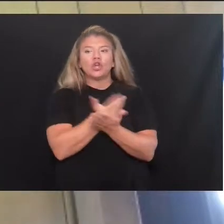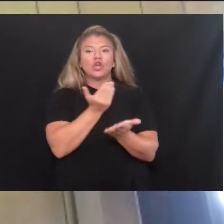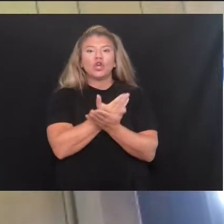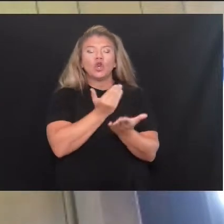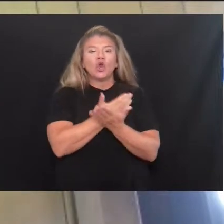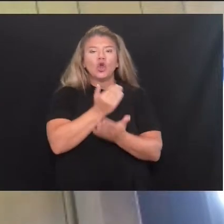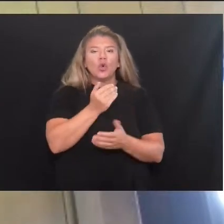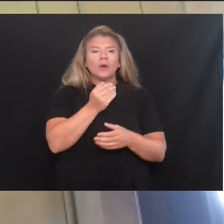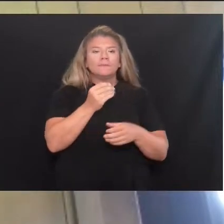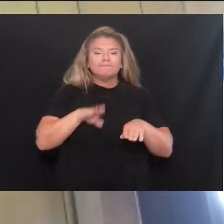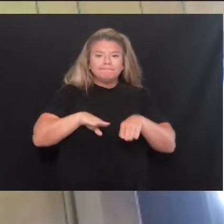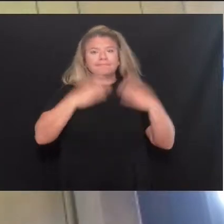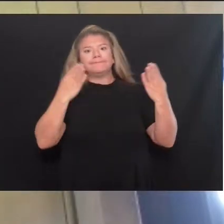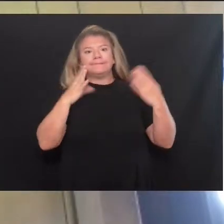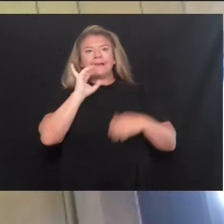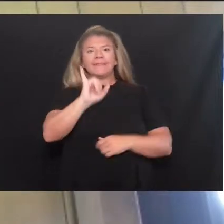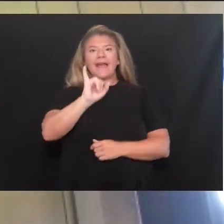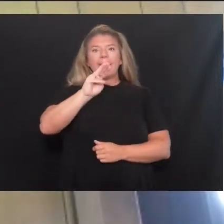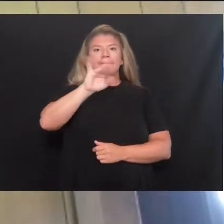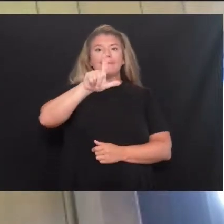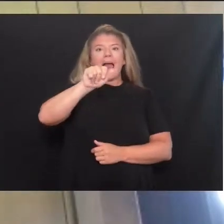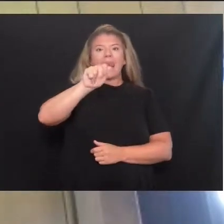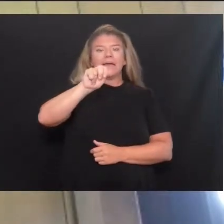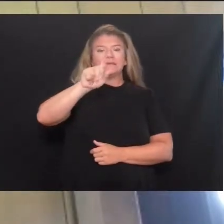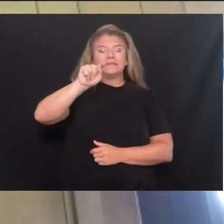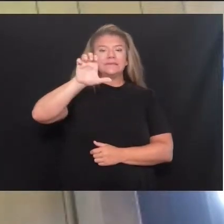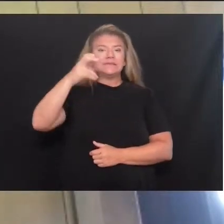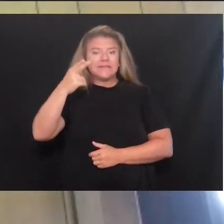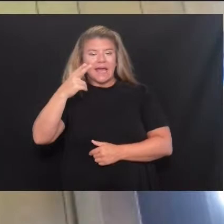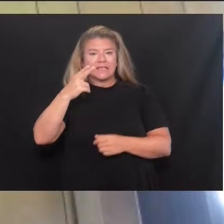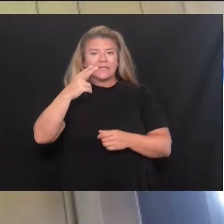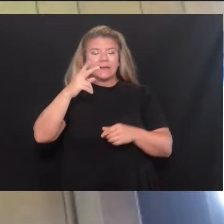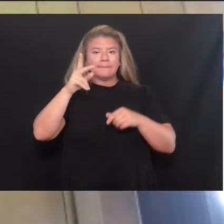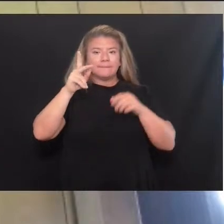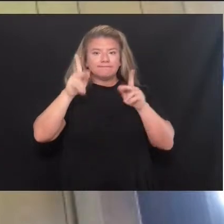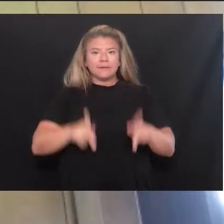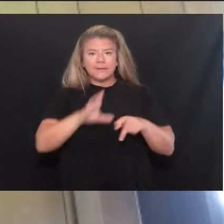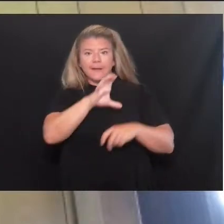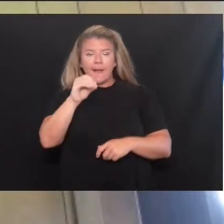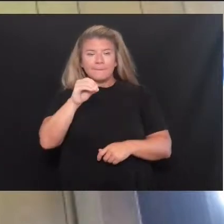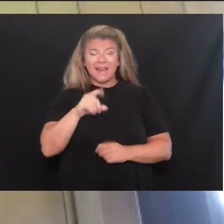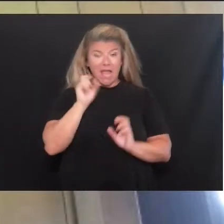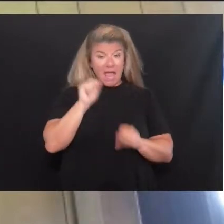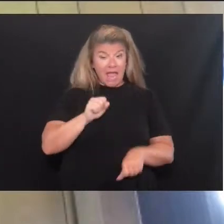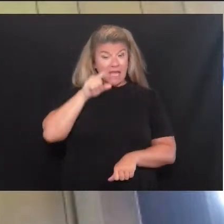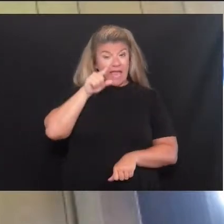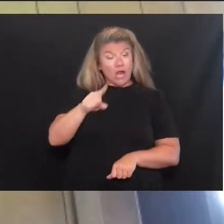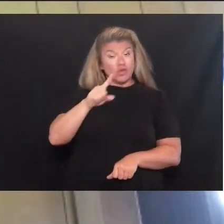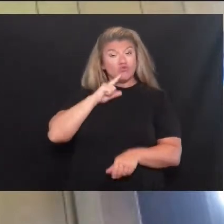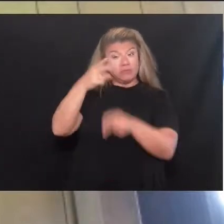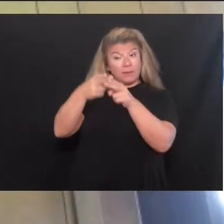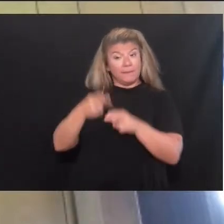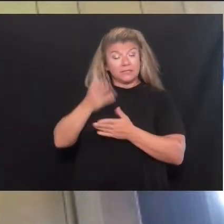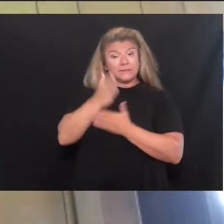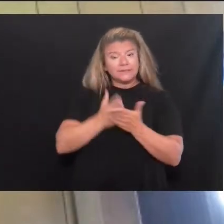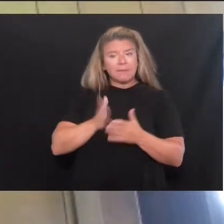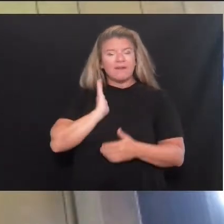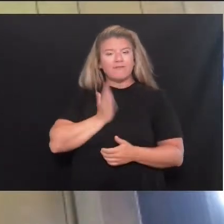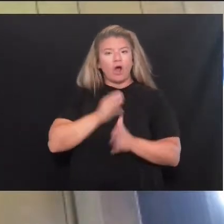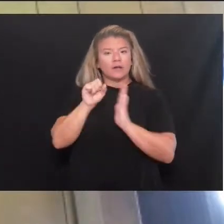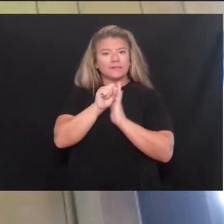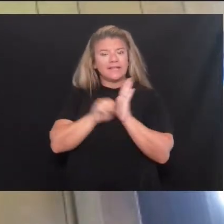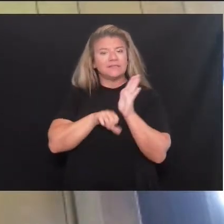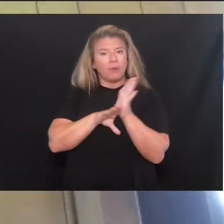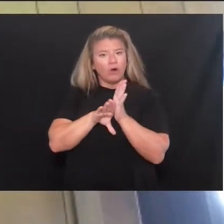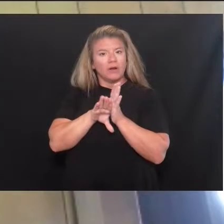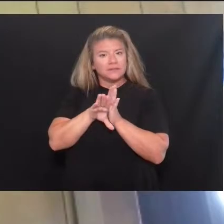in Morgantown. Would you be able to speak on some of the specifics of this progress you say that the state has made toward